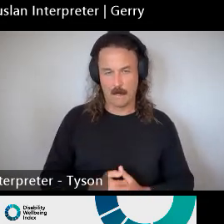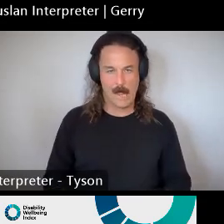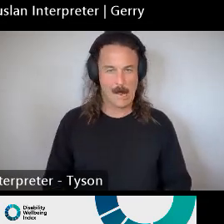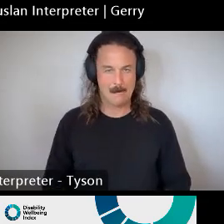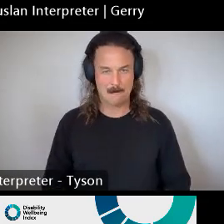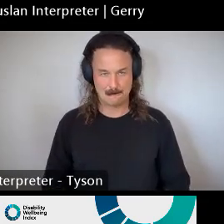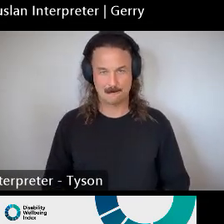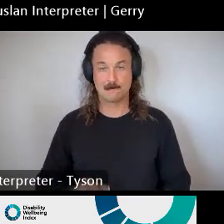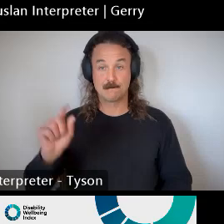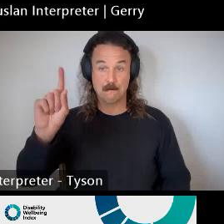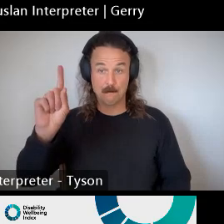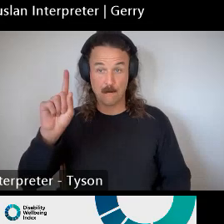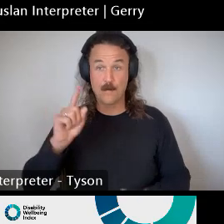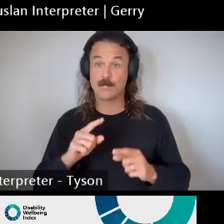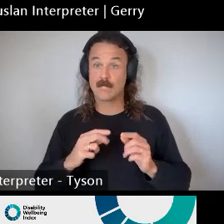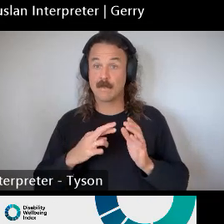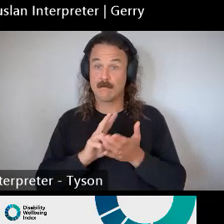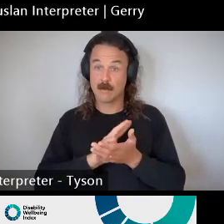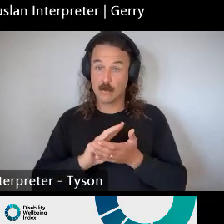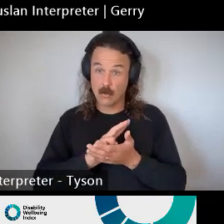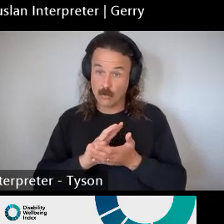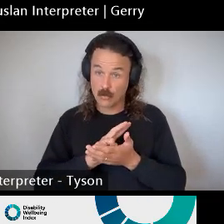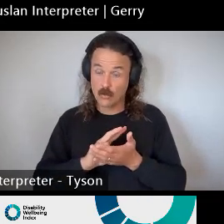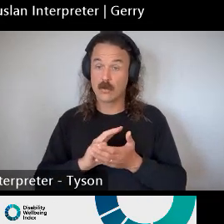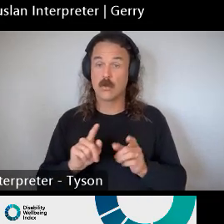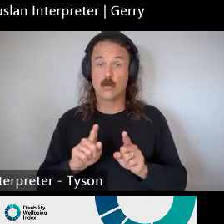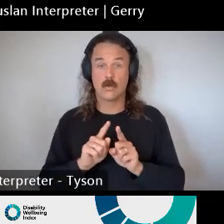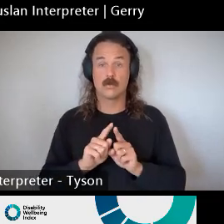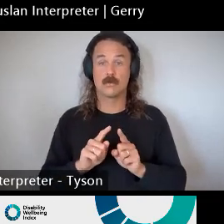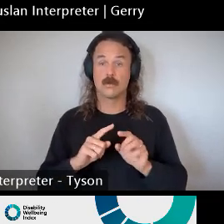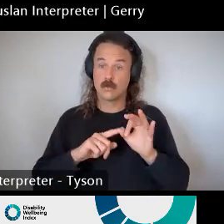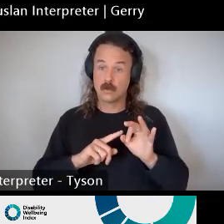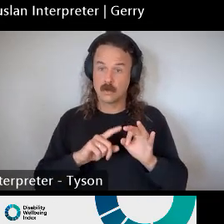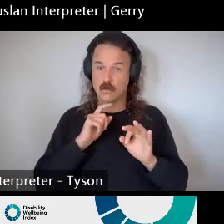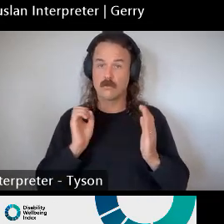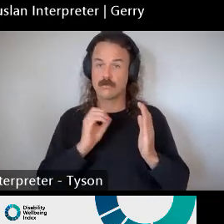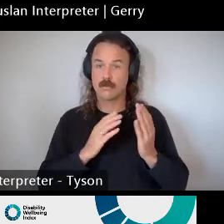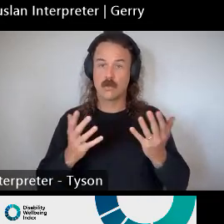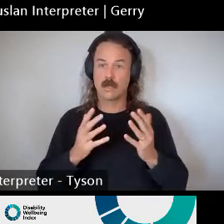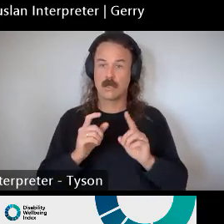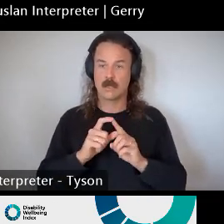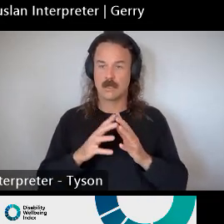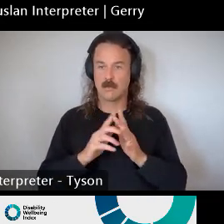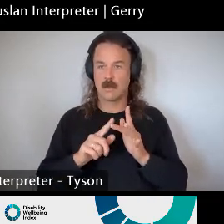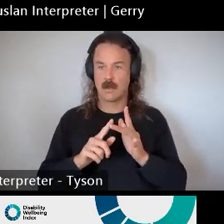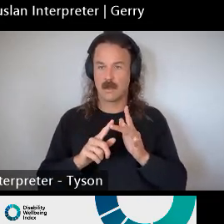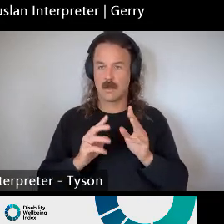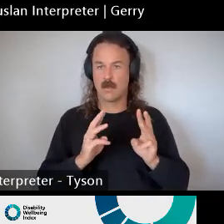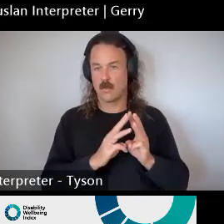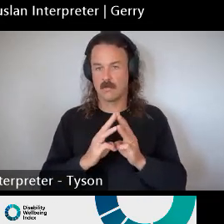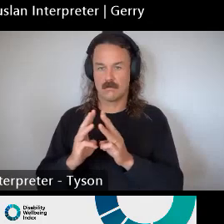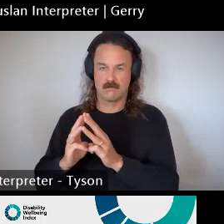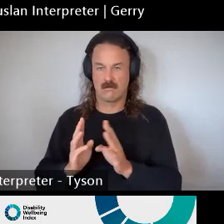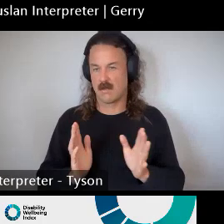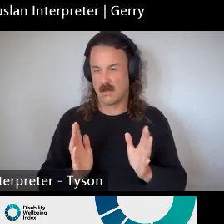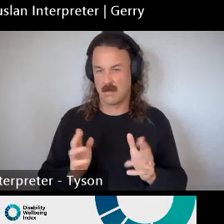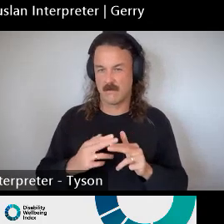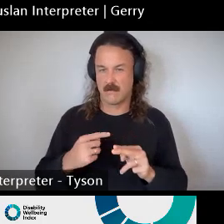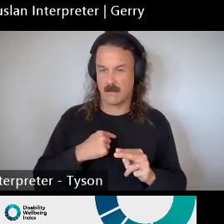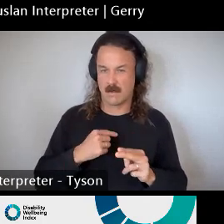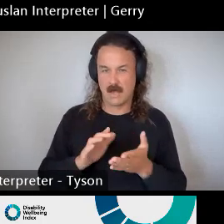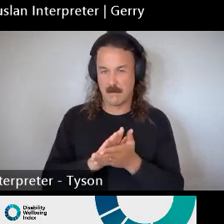also available on the DWI website. So that's all from me, I guess. I'm happy to answer any questions in the Q&A if you have